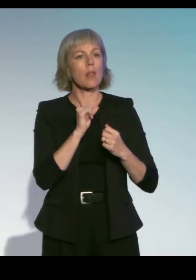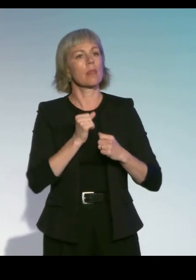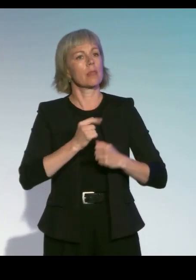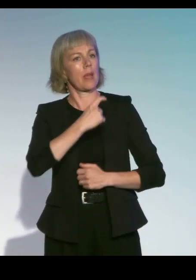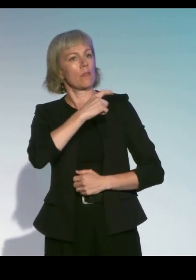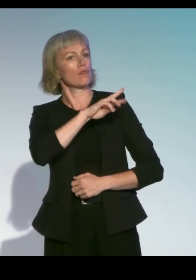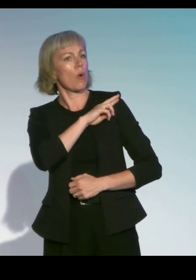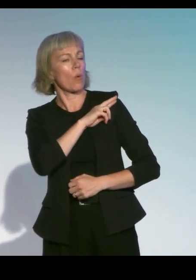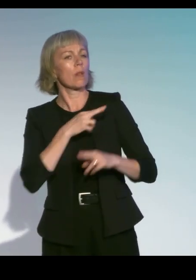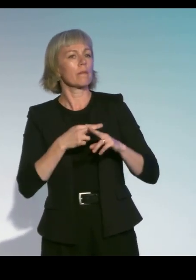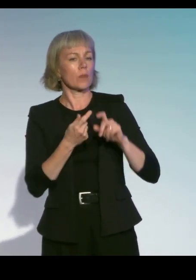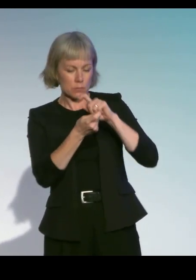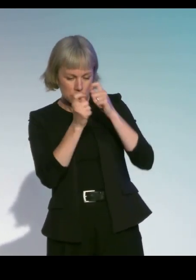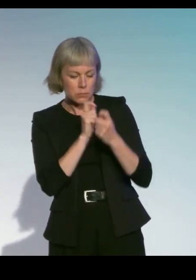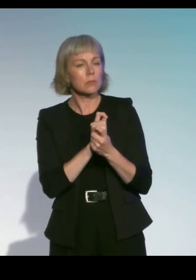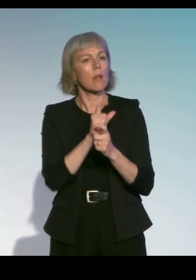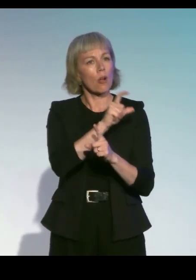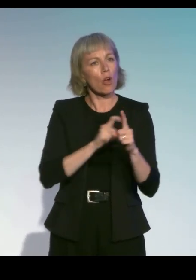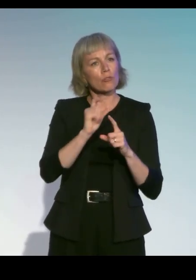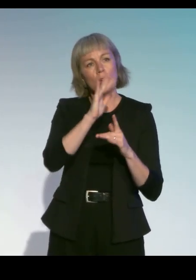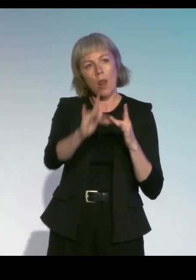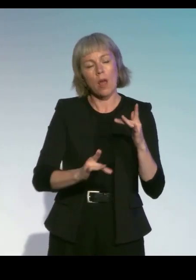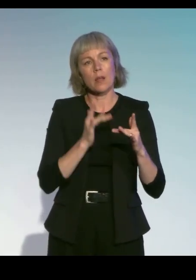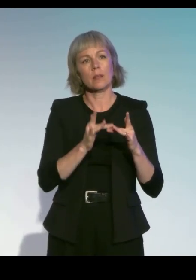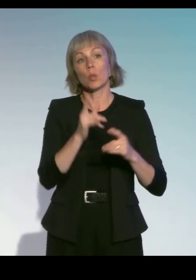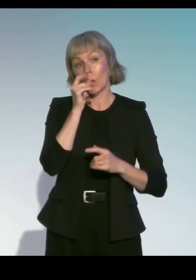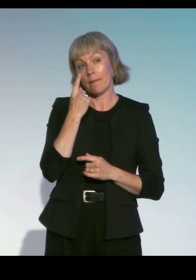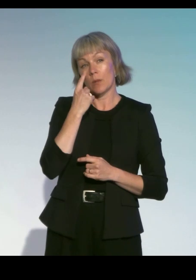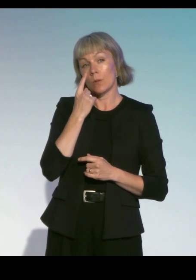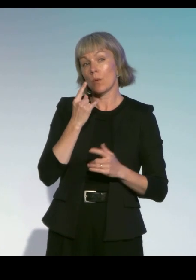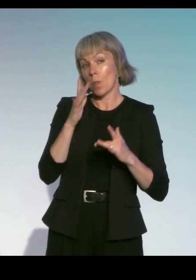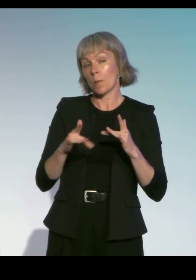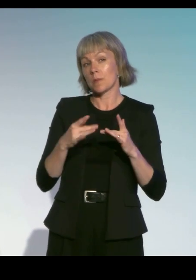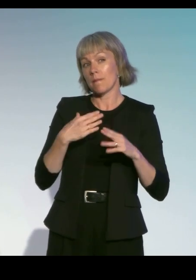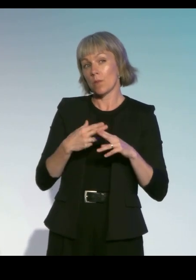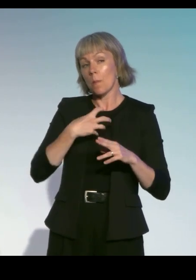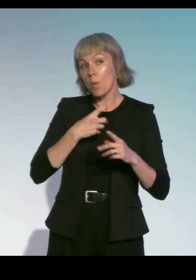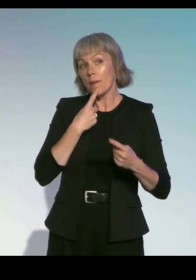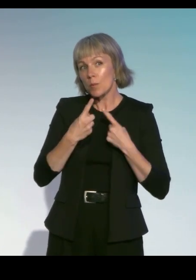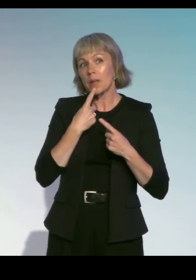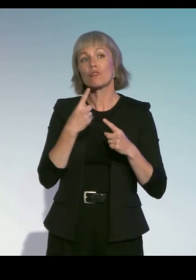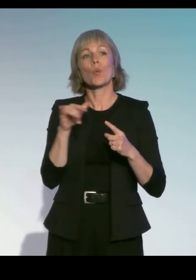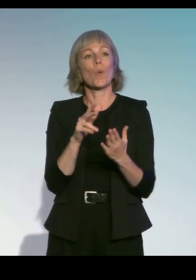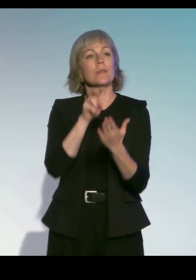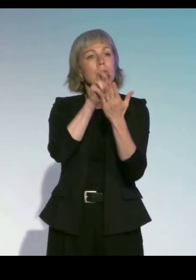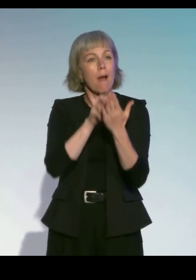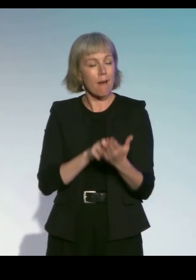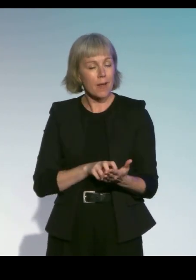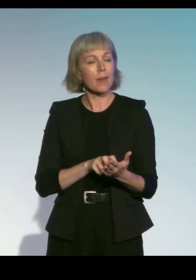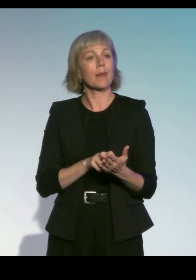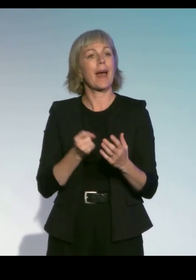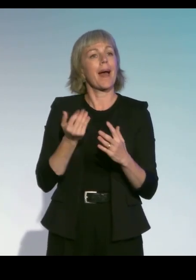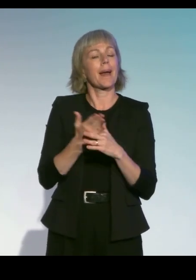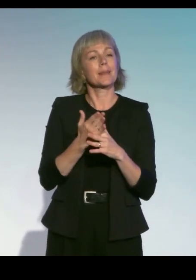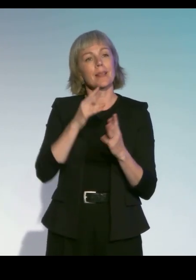You can read more about the manifesto at our website, sexpositivesocialmedia.org, when you could also sign on to a petition and access a